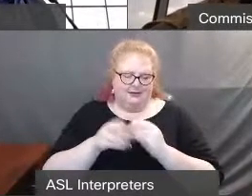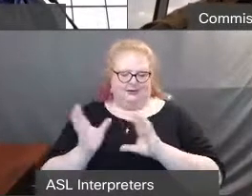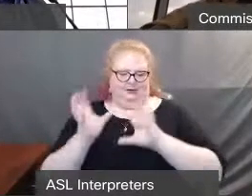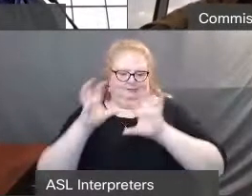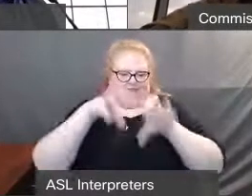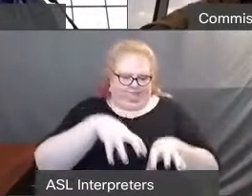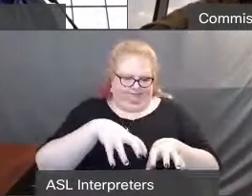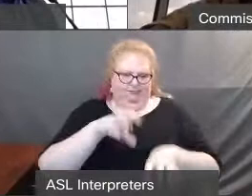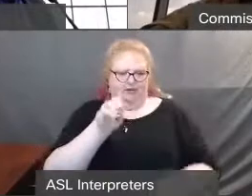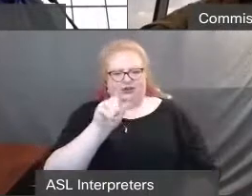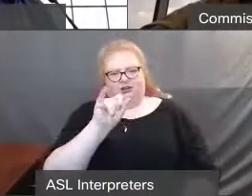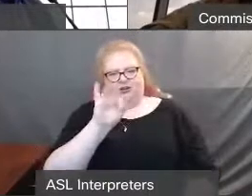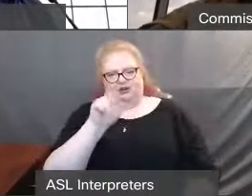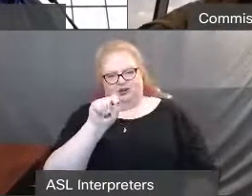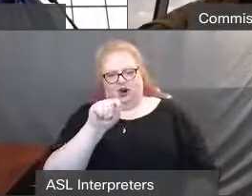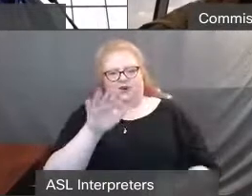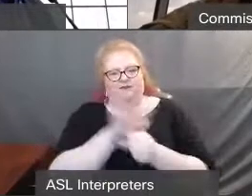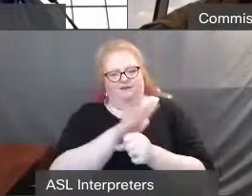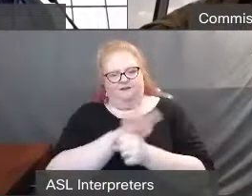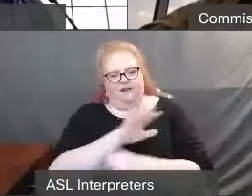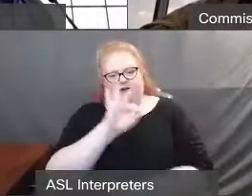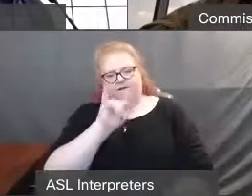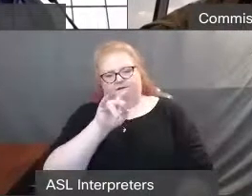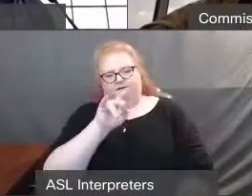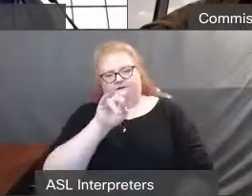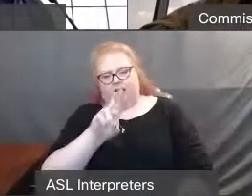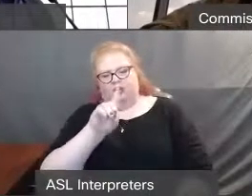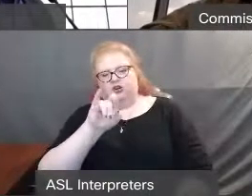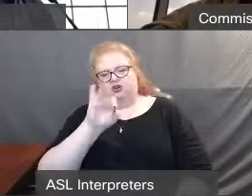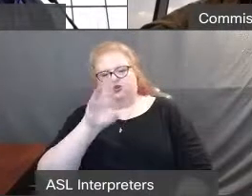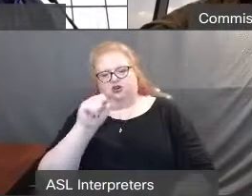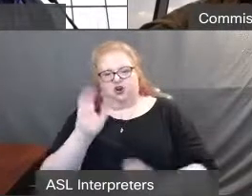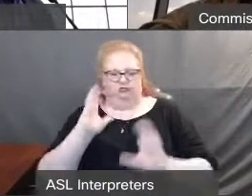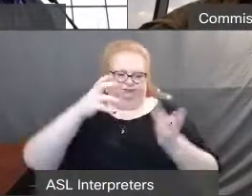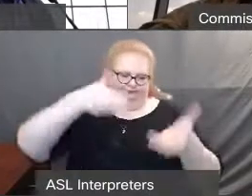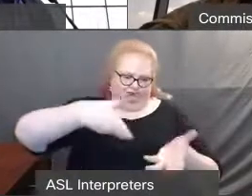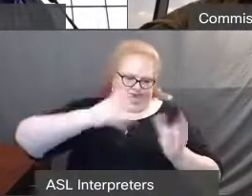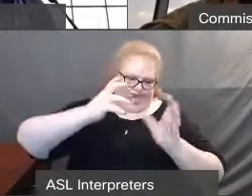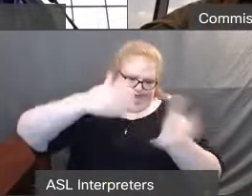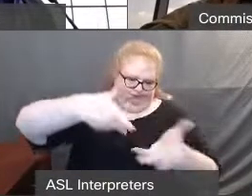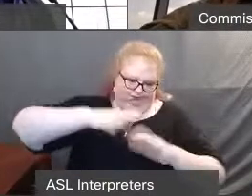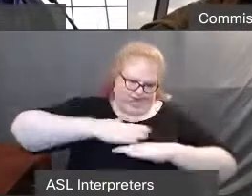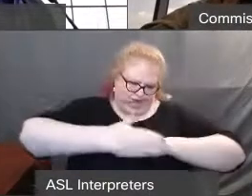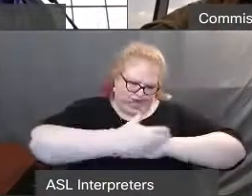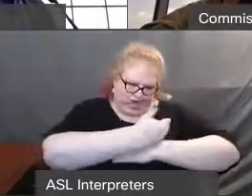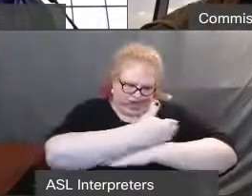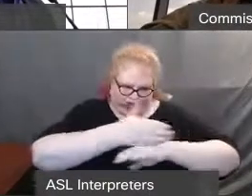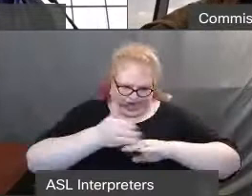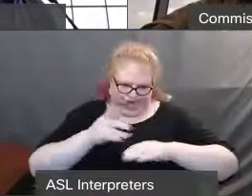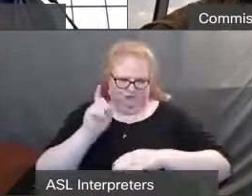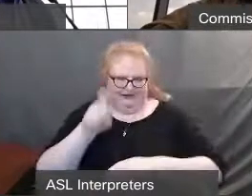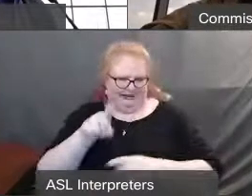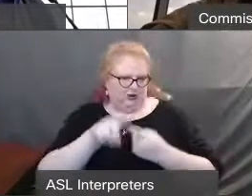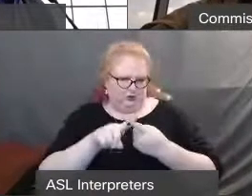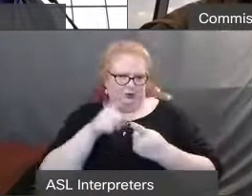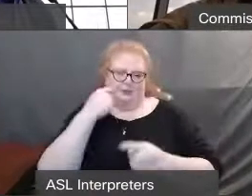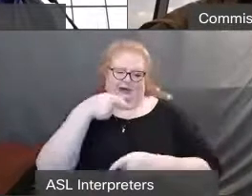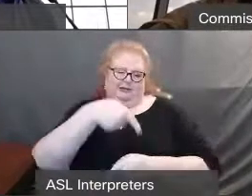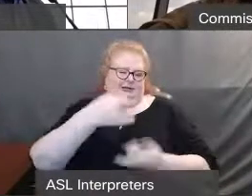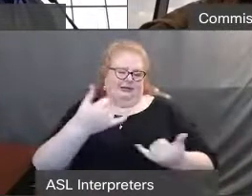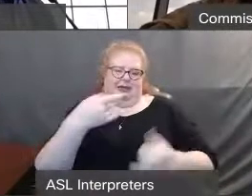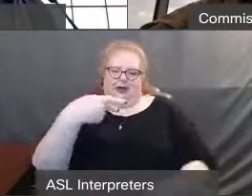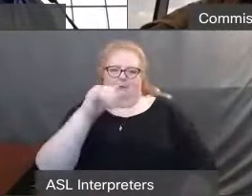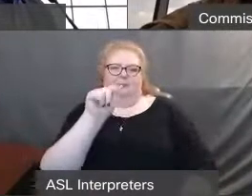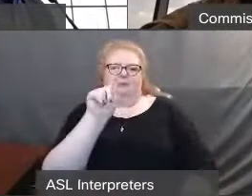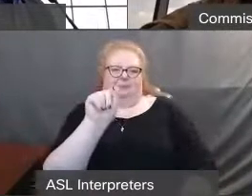dirt, add fill dirt in that area, because it is basically just a pit. It's just very, very